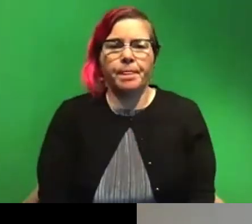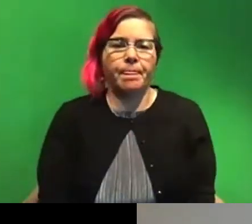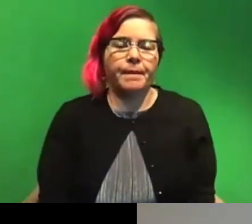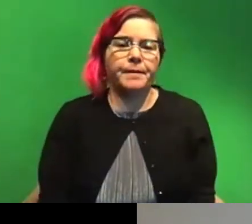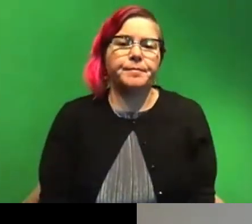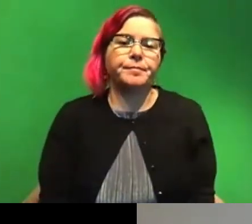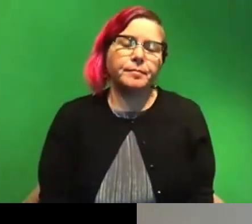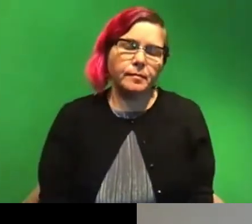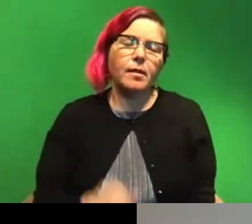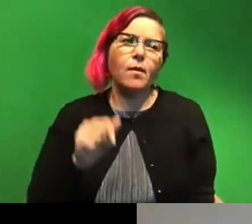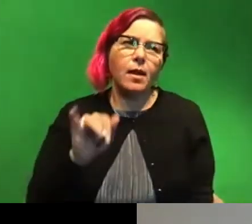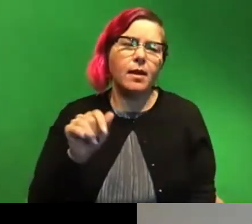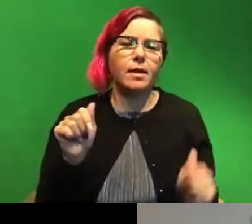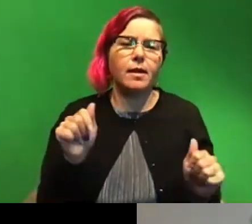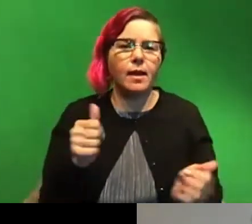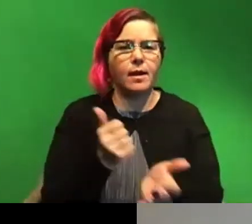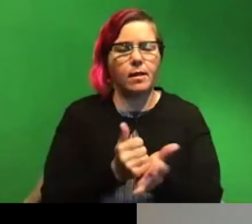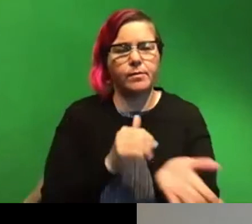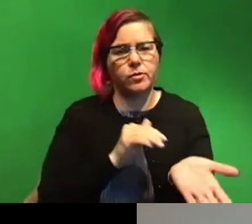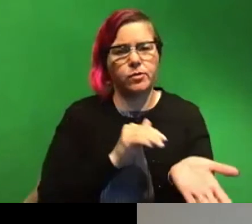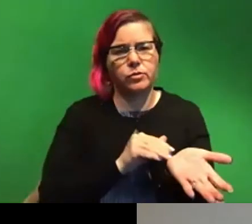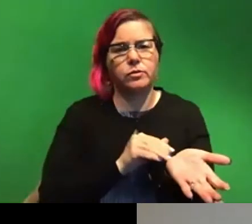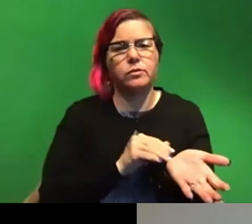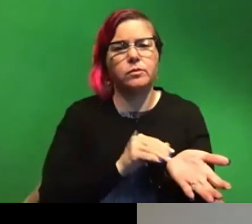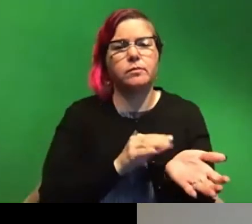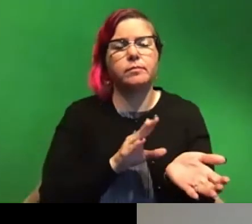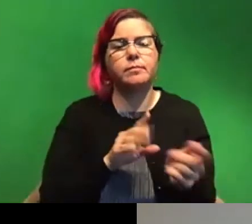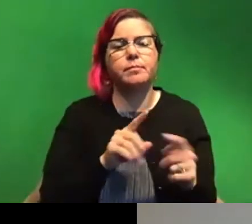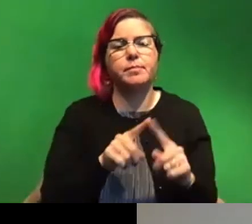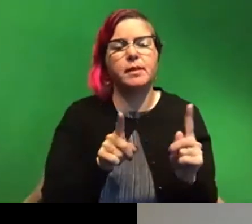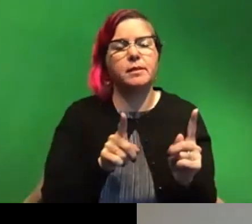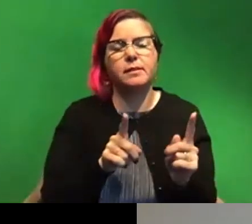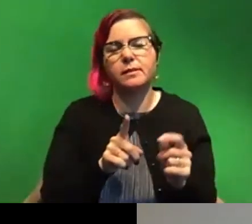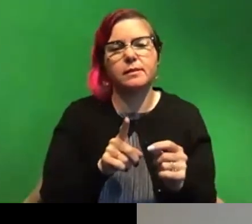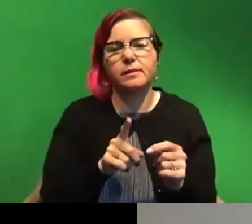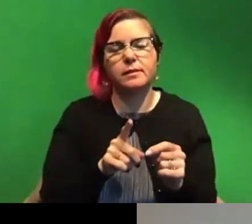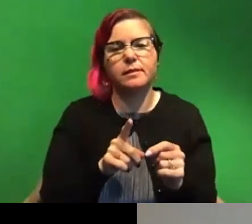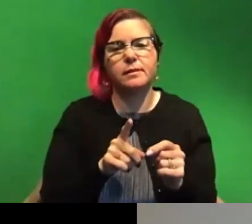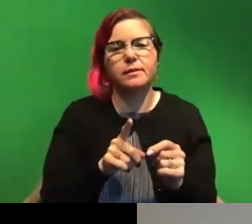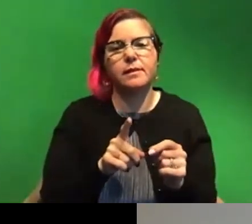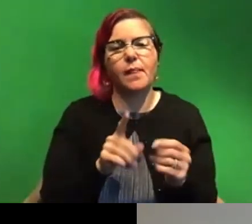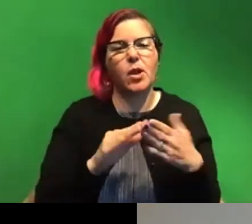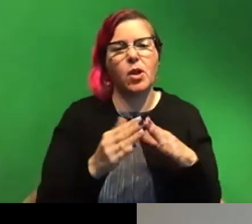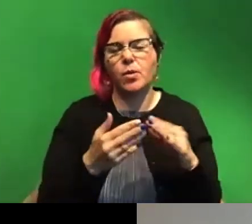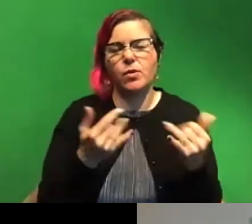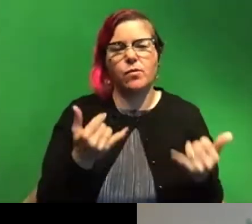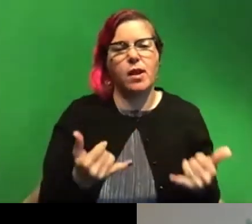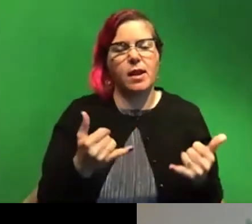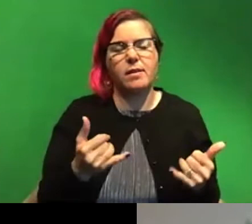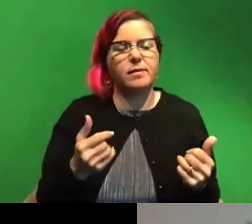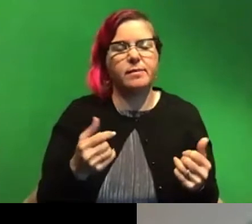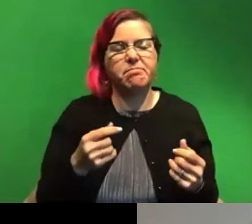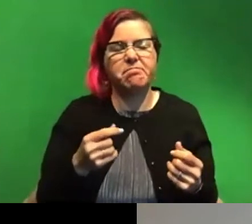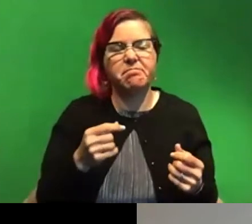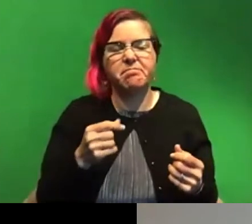Yes, AI can help doctors, but I don't think in the community right now that we think it's a good idea.